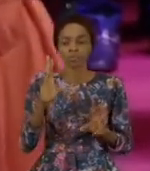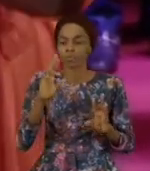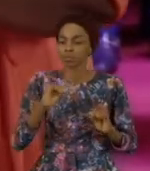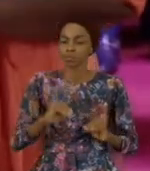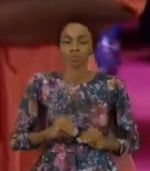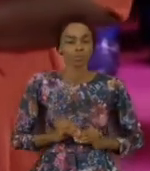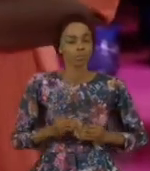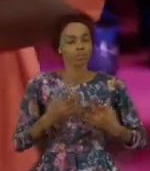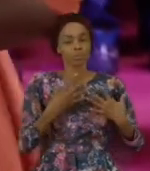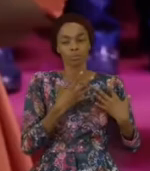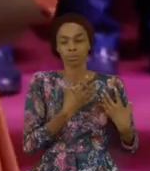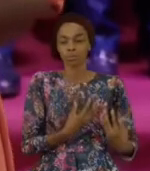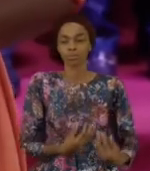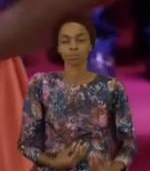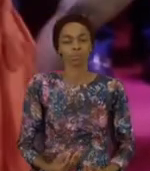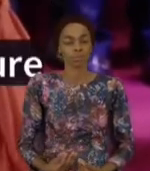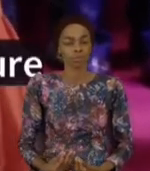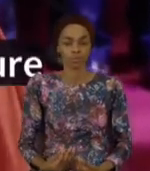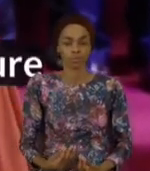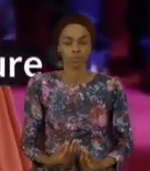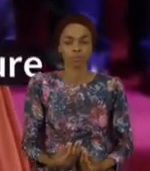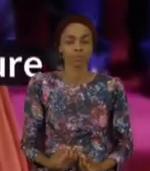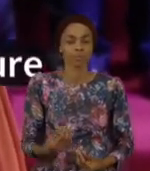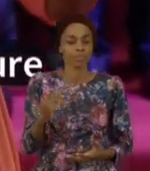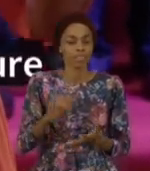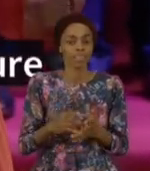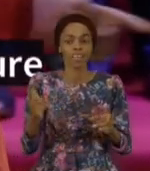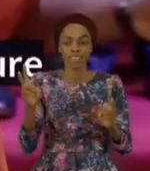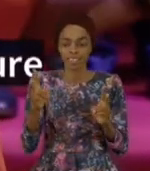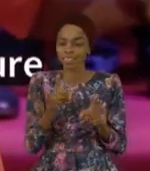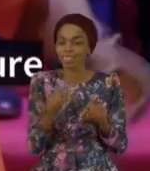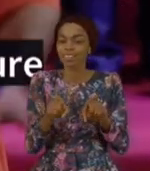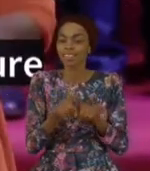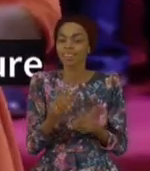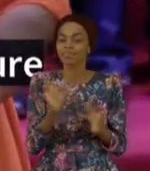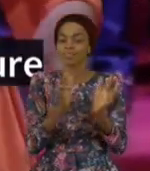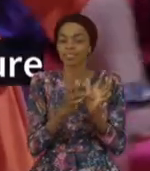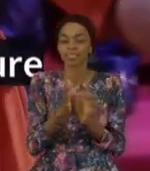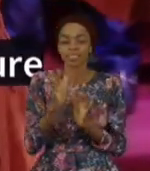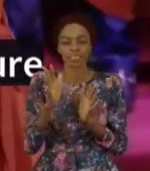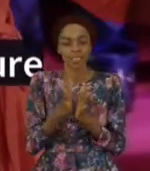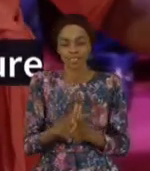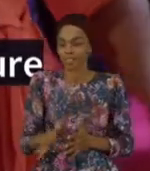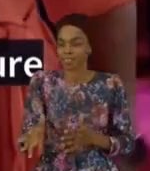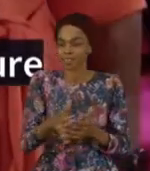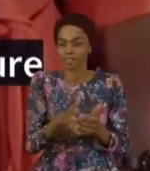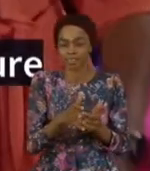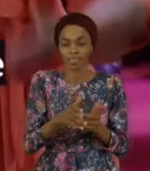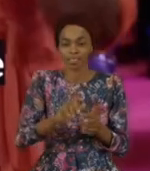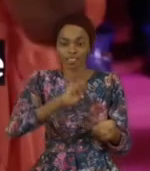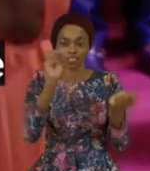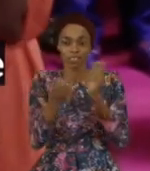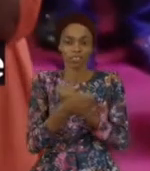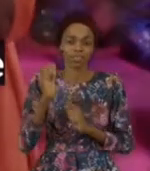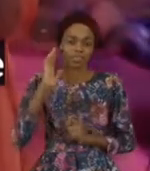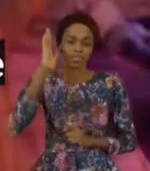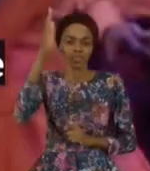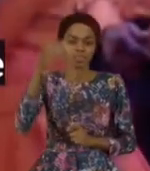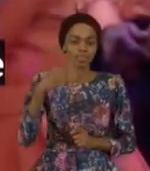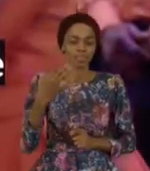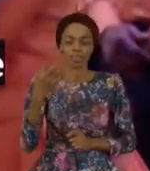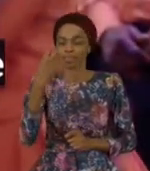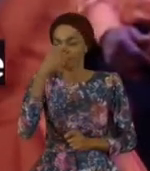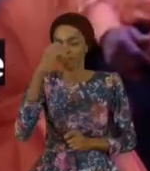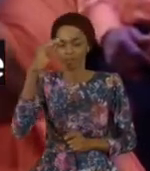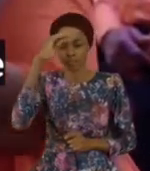be found. That very same Jesus looked at the future of the blind man,